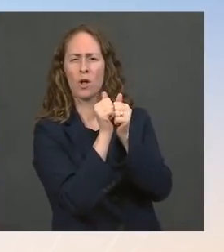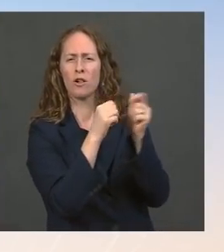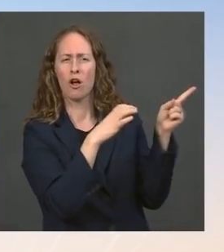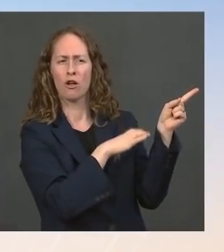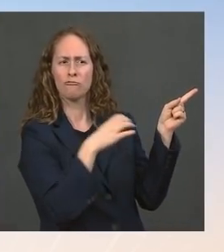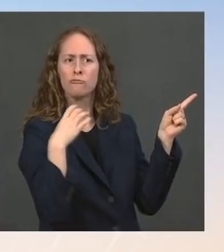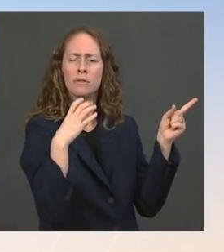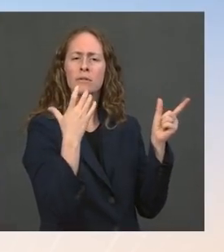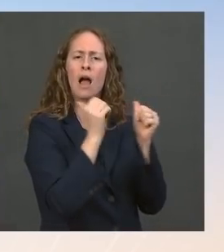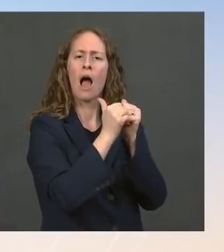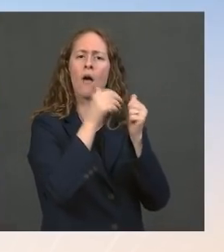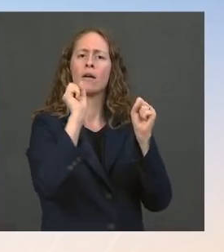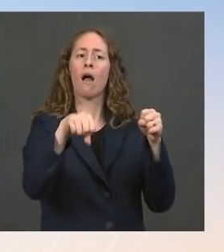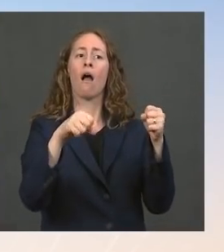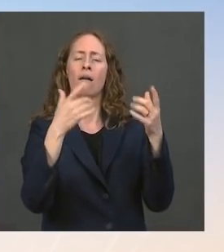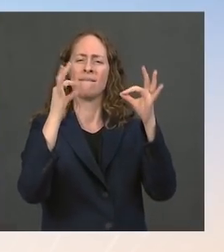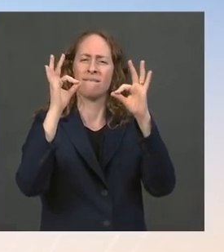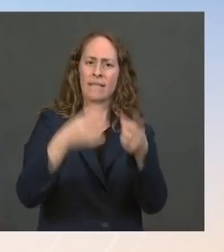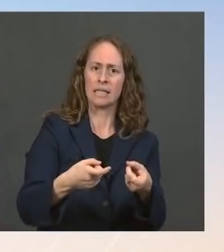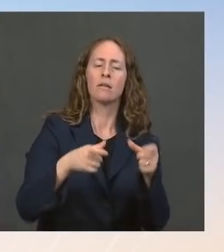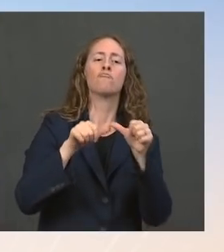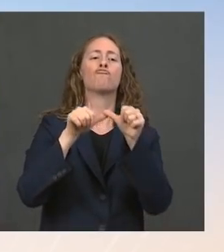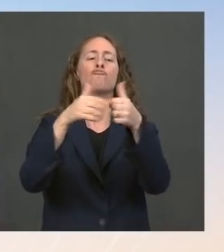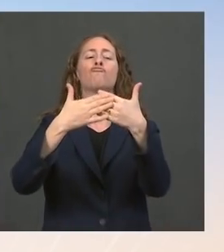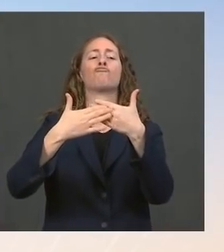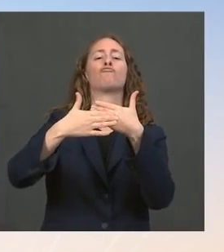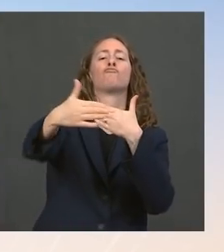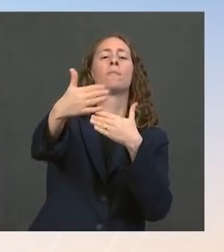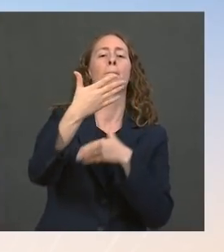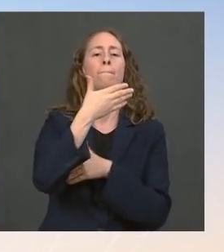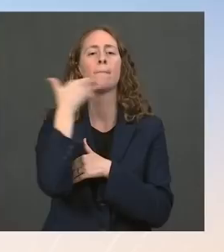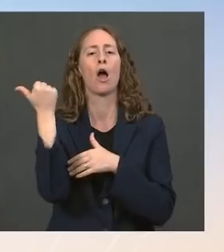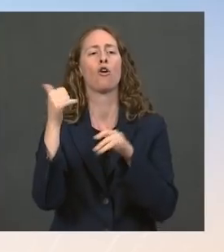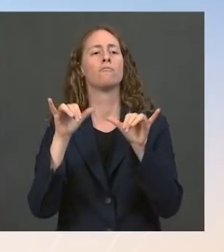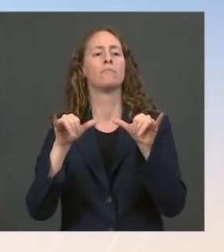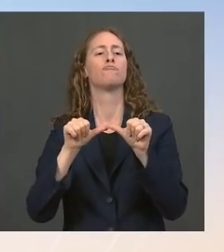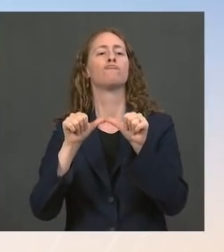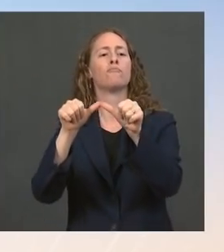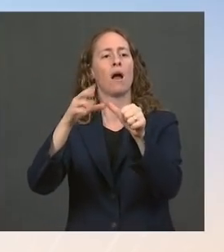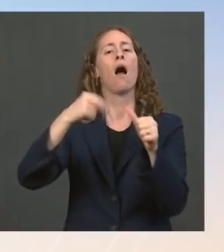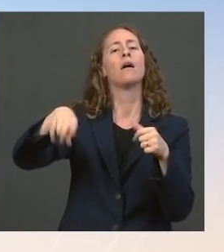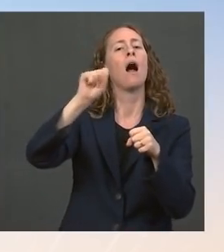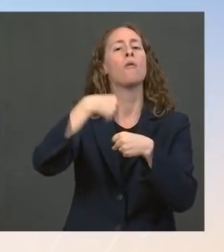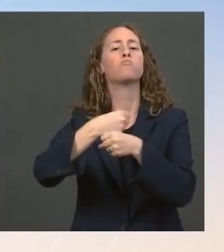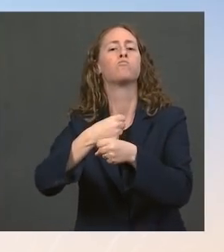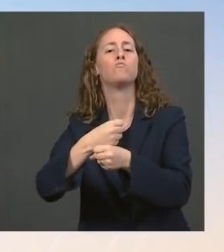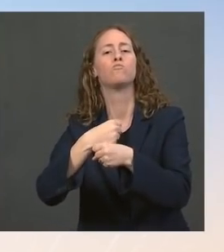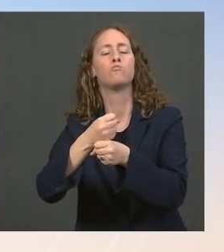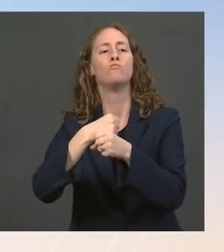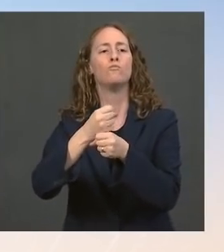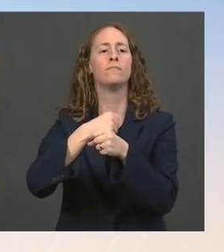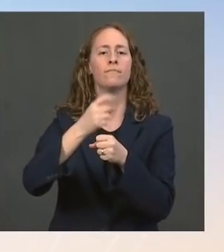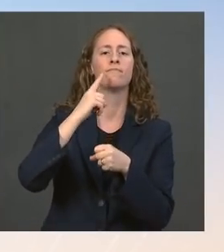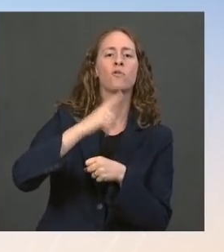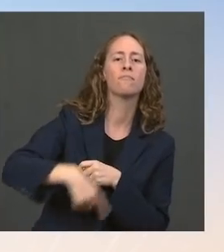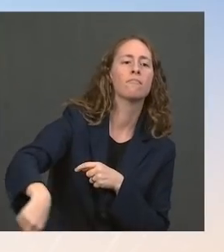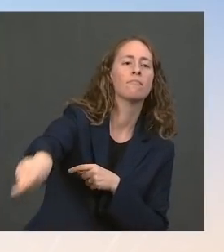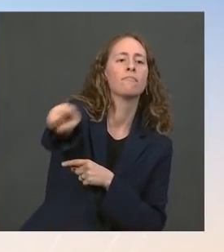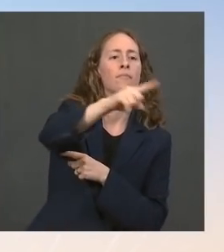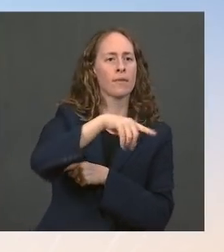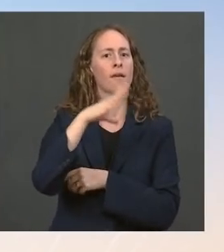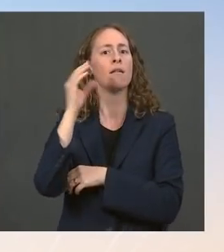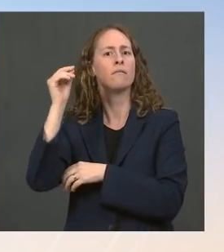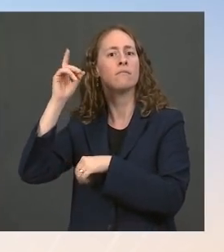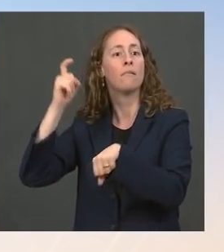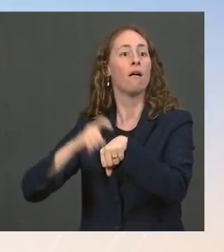working hard on, to expand and strengthen domestic manufacturing capacity for chips and strengthen the federal capacity to address supply